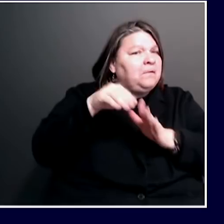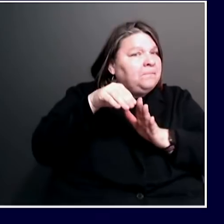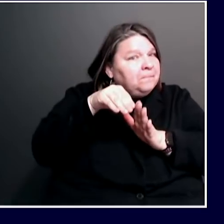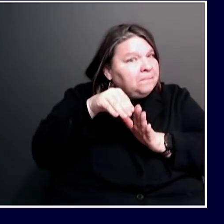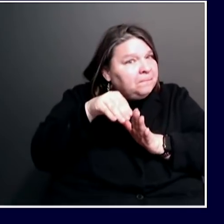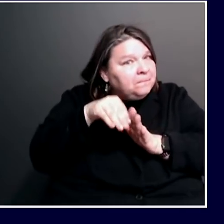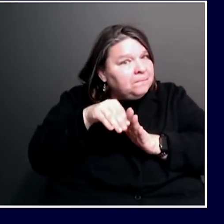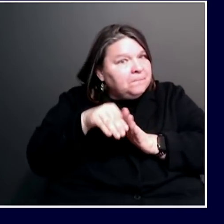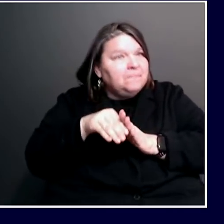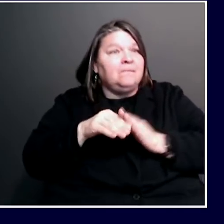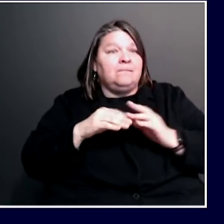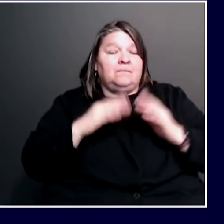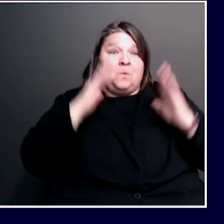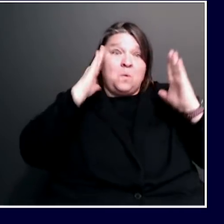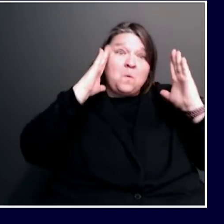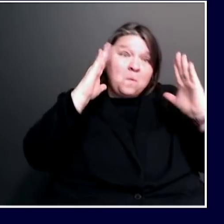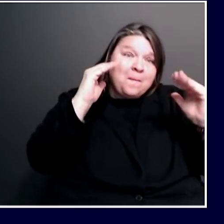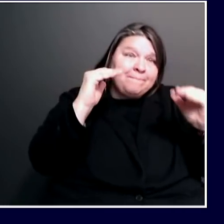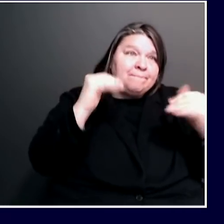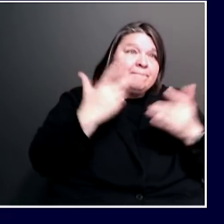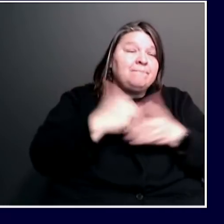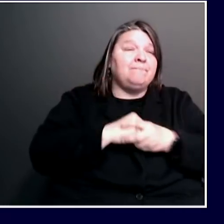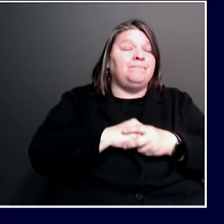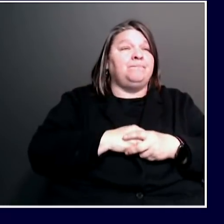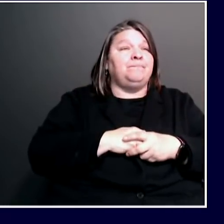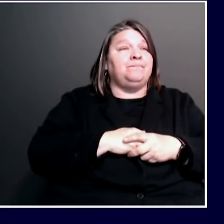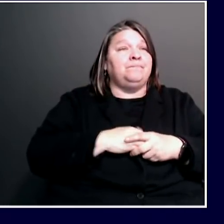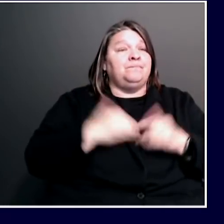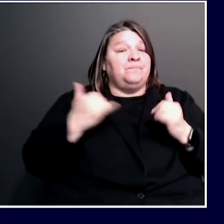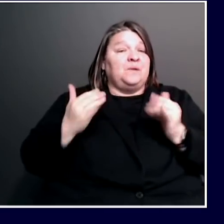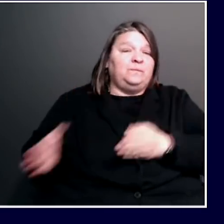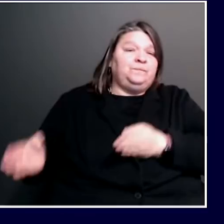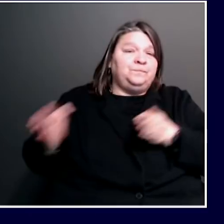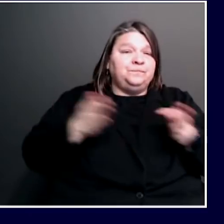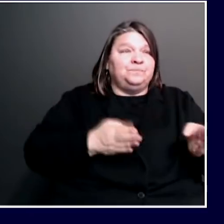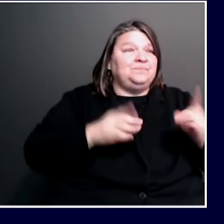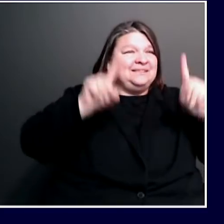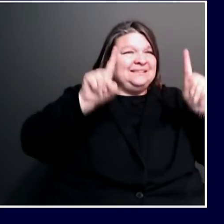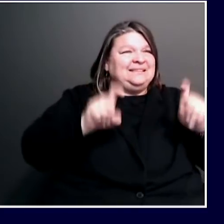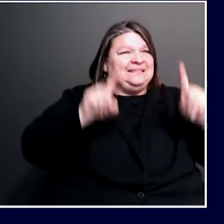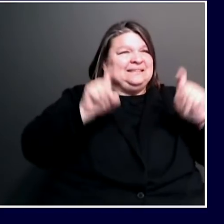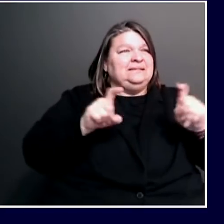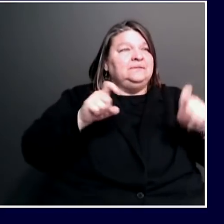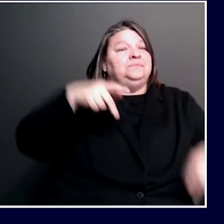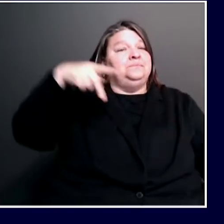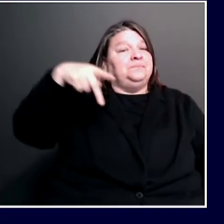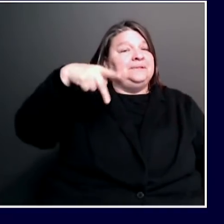Turning next to testing. The PCR positivity rate right now in